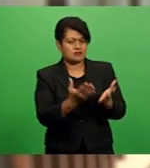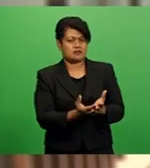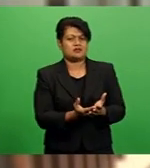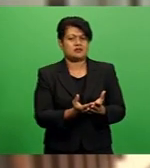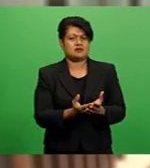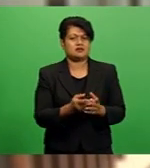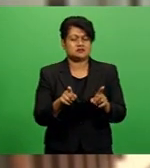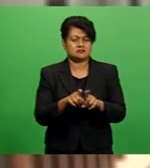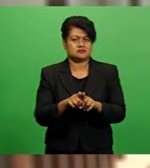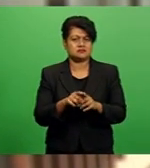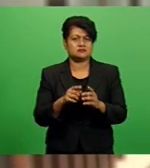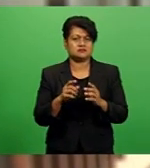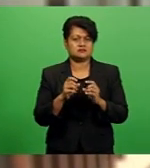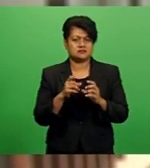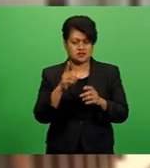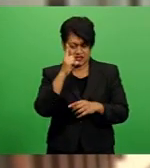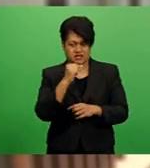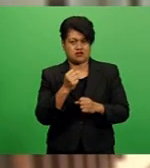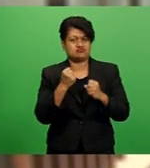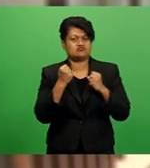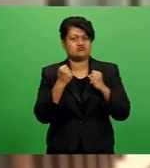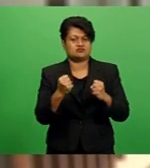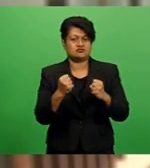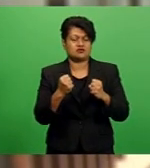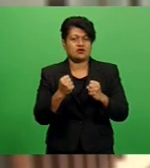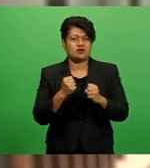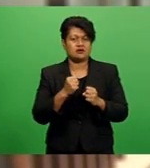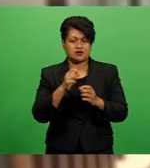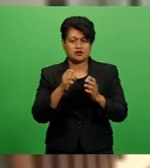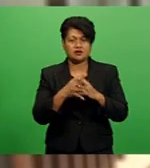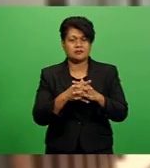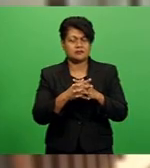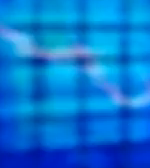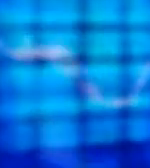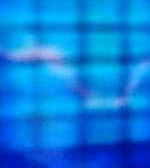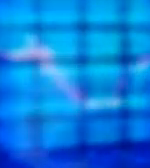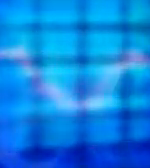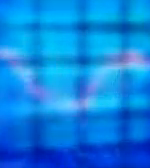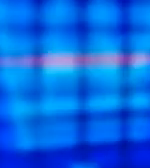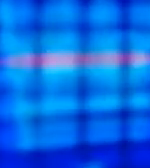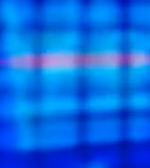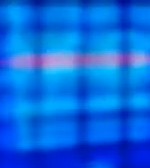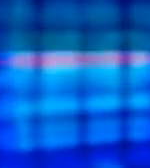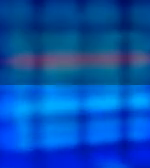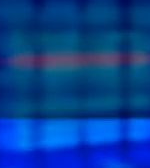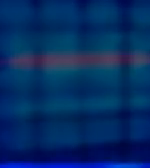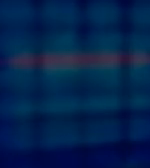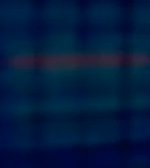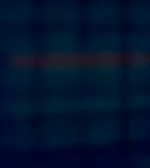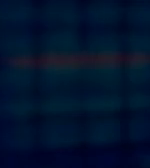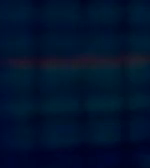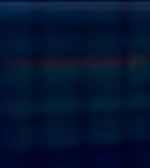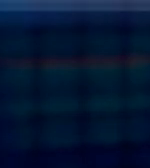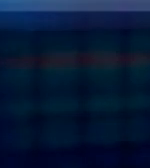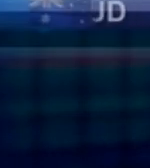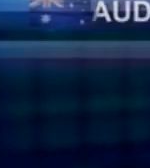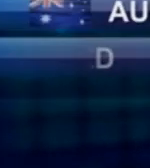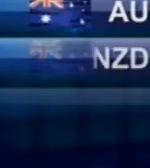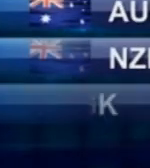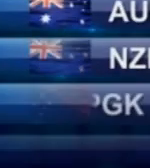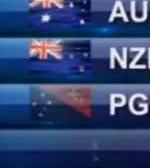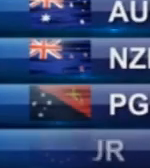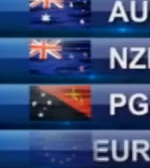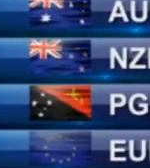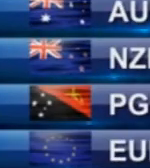US dollar. That's all for now from HFC Bank, Vinaka. Here are the local exchange rates as set early this